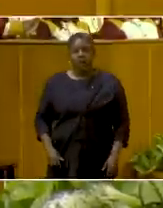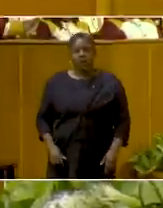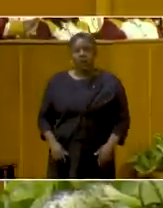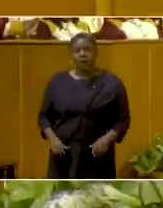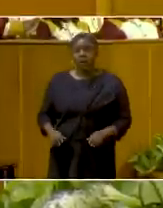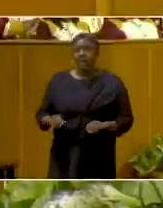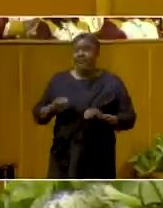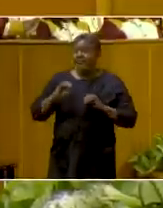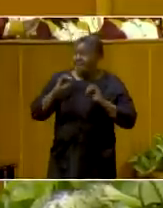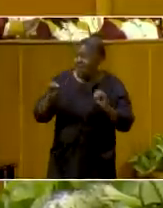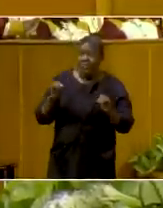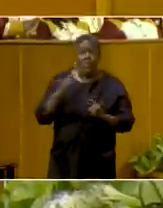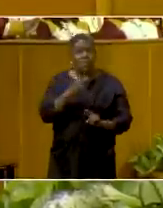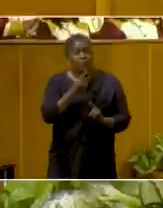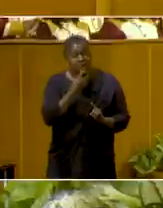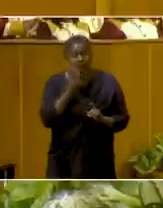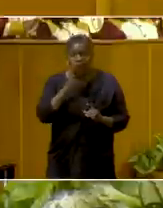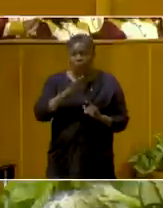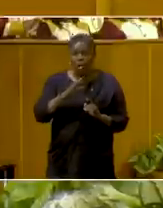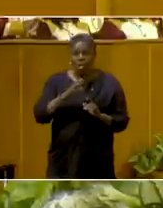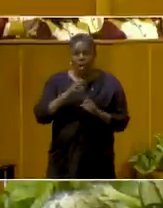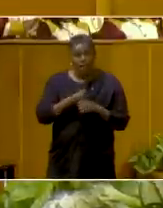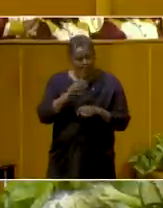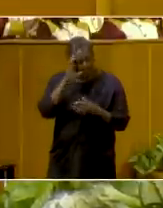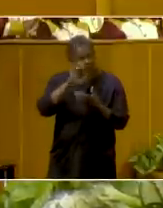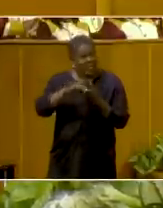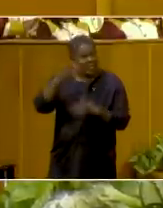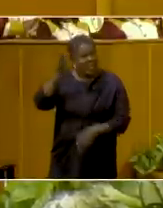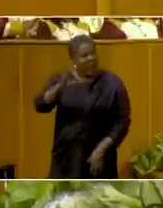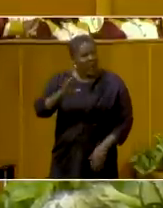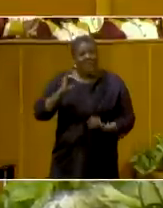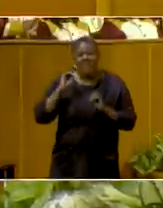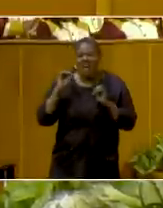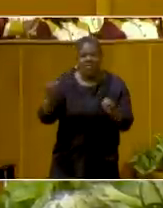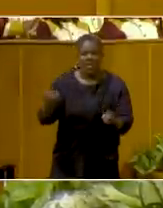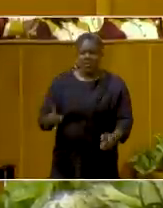Nothing you say is going to make me believe in God.